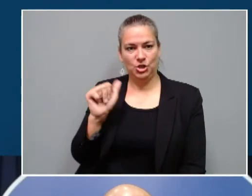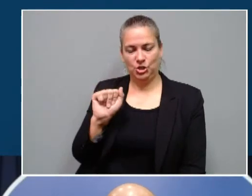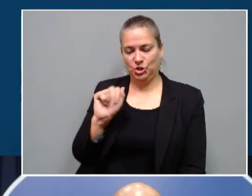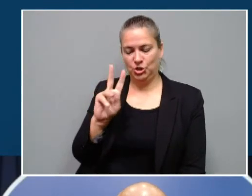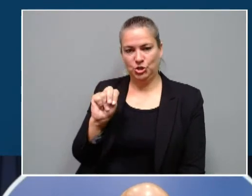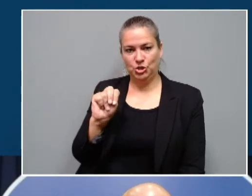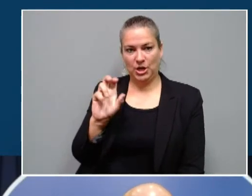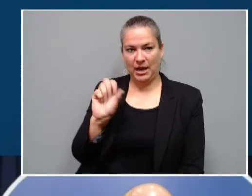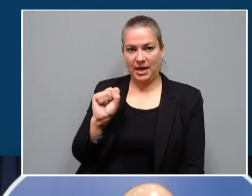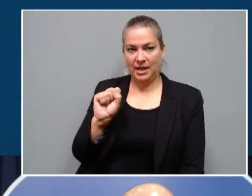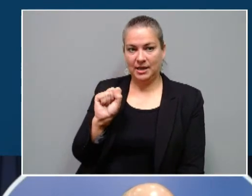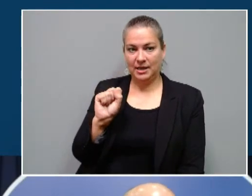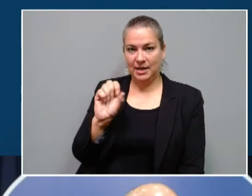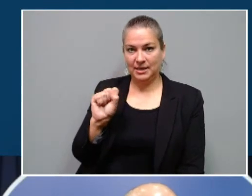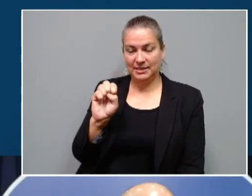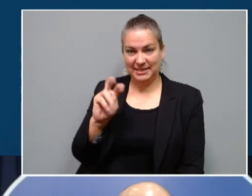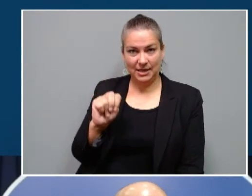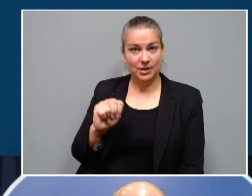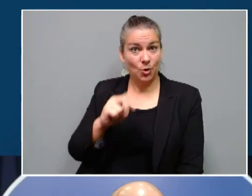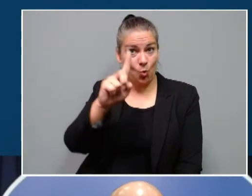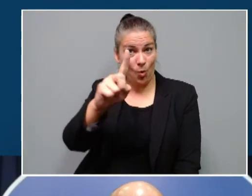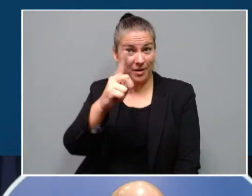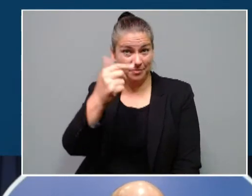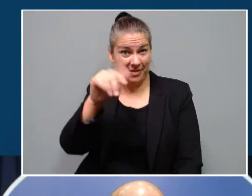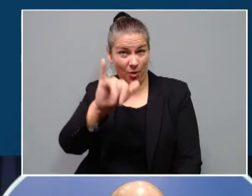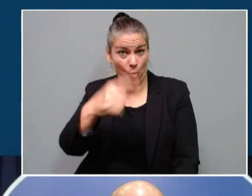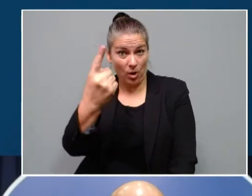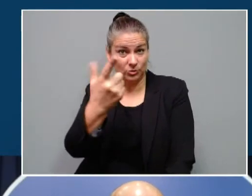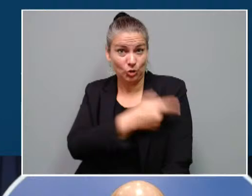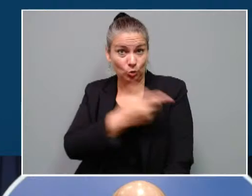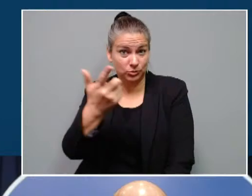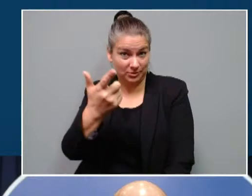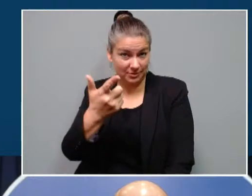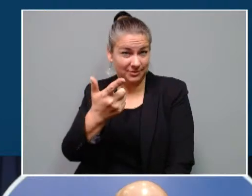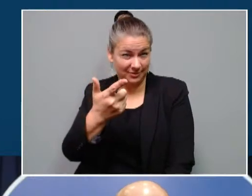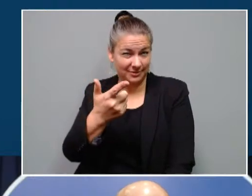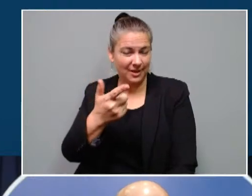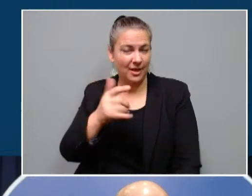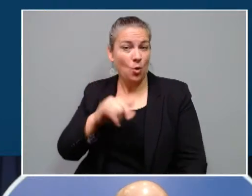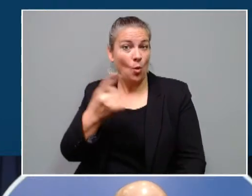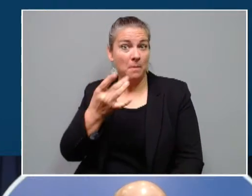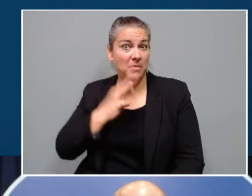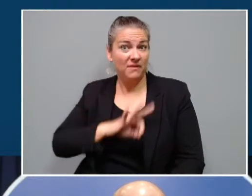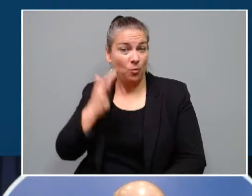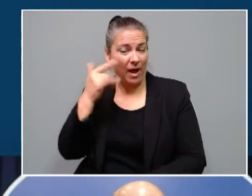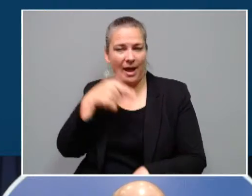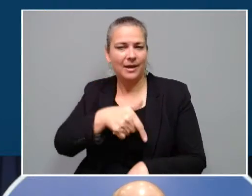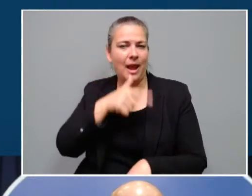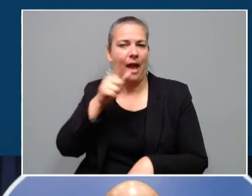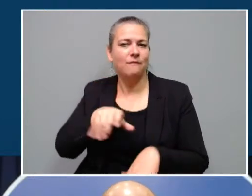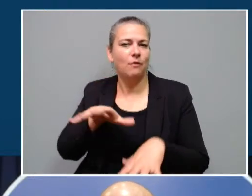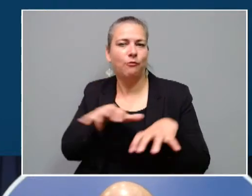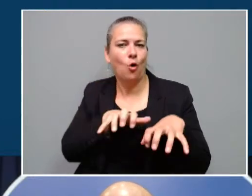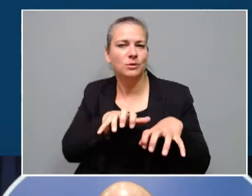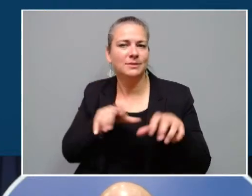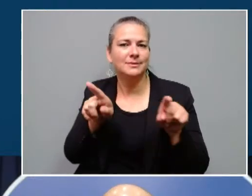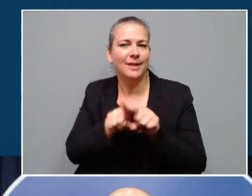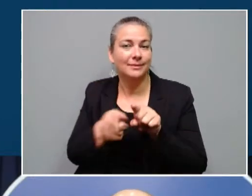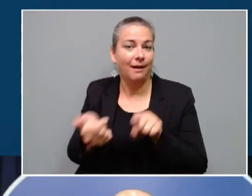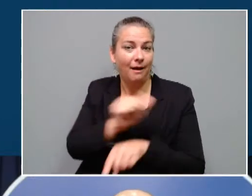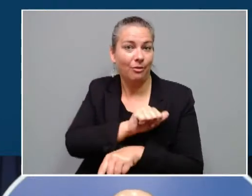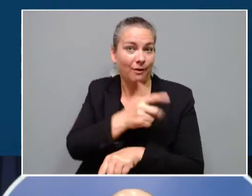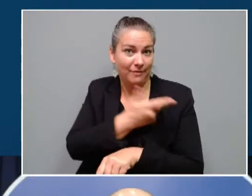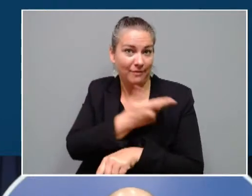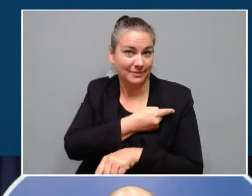the 1-dose vaccine. It has some benefits because it doesn't have to be frozen in the same way as the mRNA vaccines.